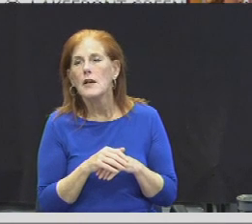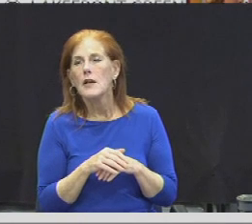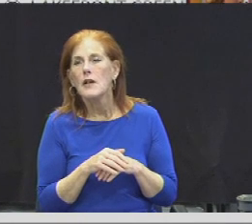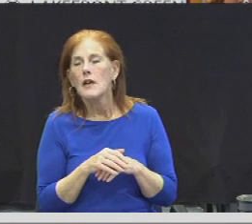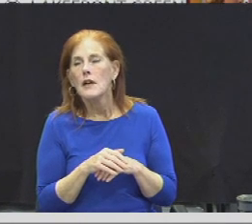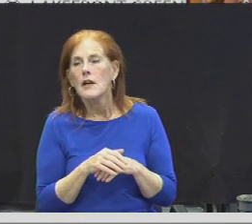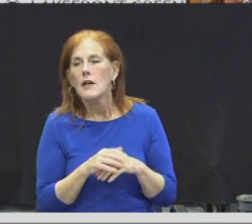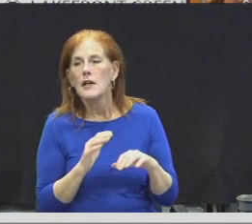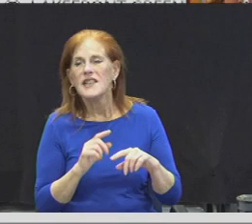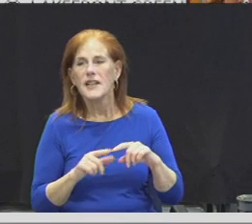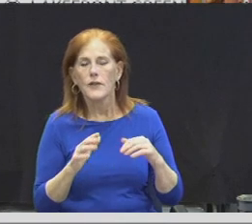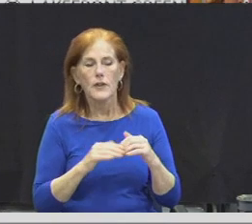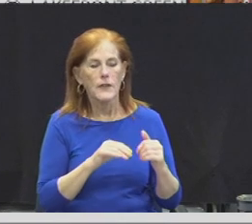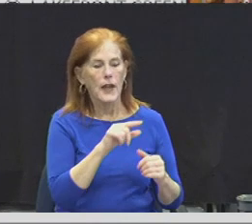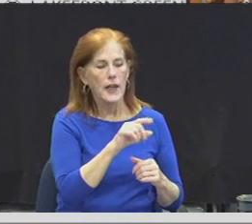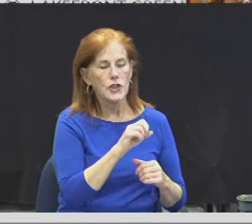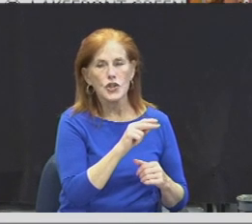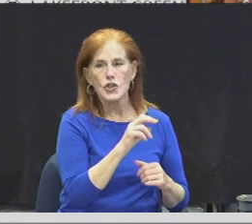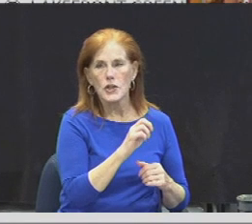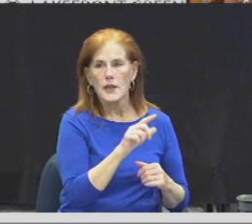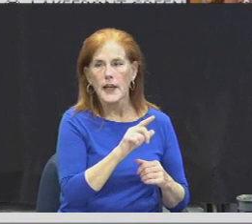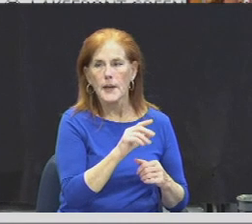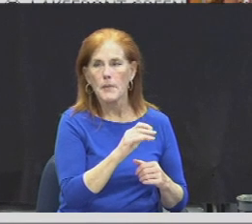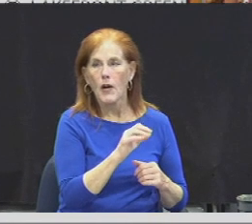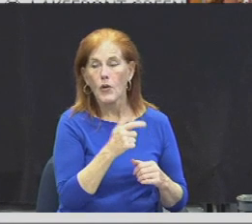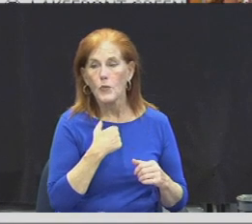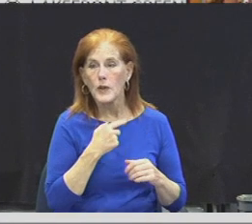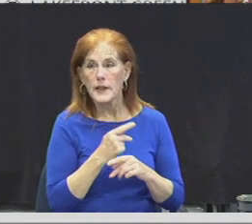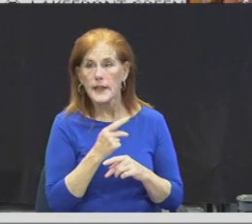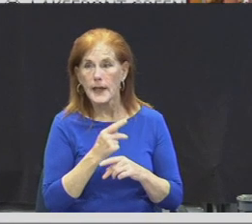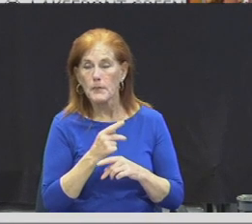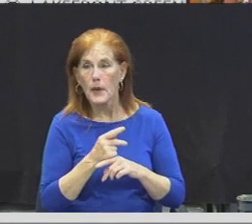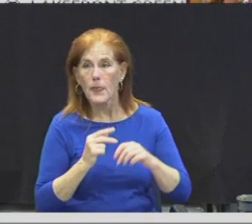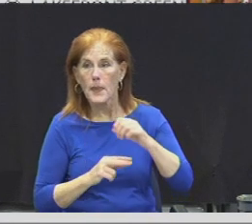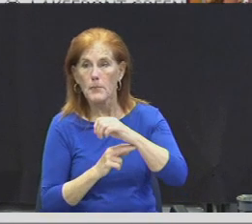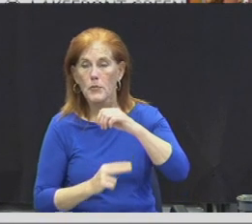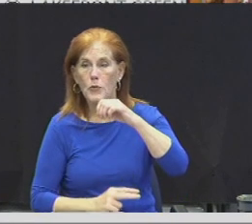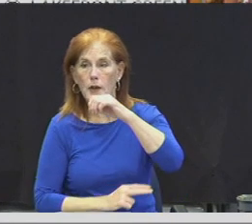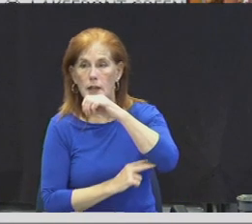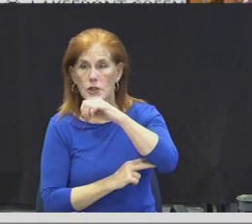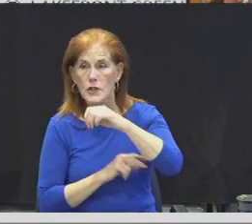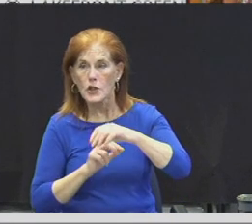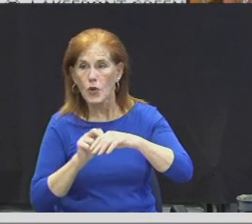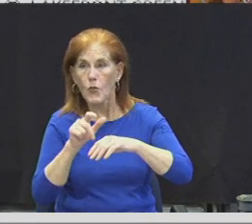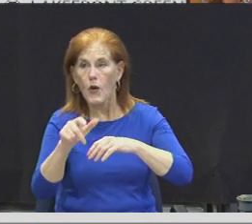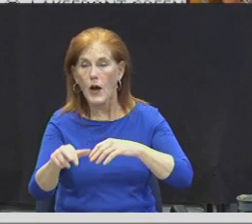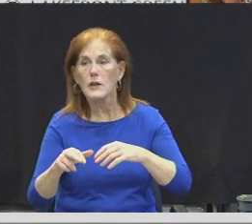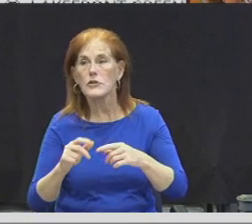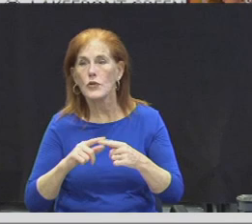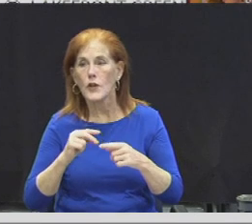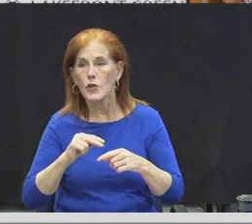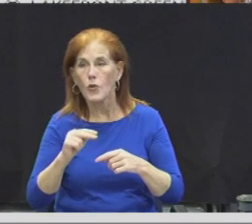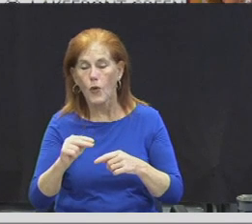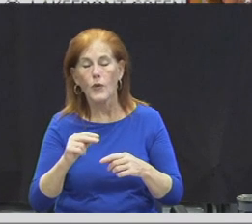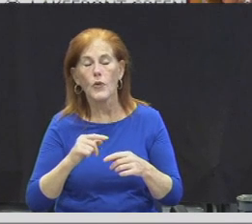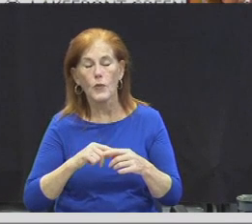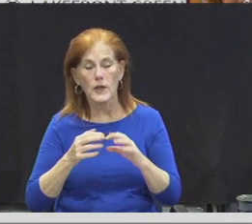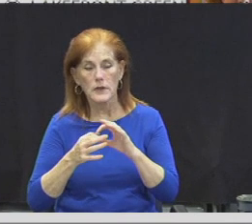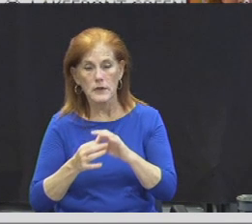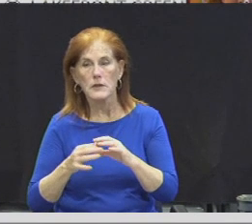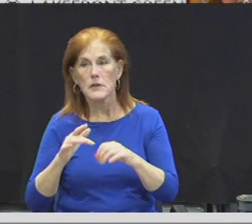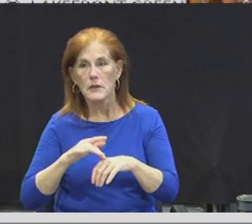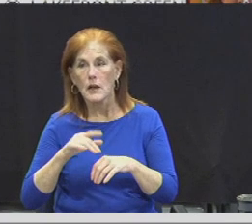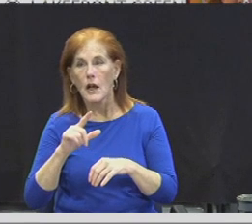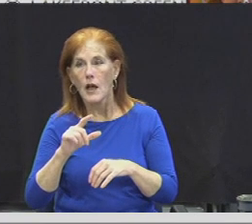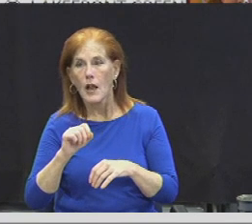focused lawn at Jean Leahy Mall. We're keeping this existing pedestrian bridge connection to the north, which goes on to Lewis and Clark Landing. We're also